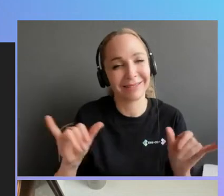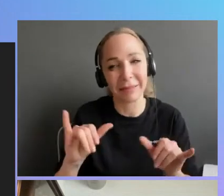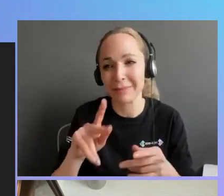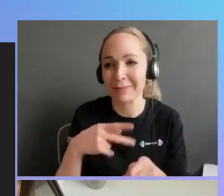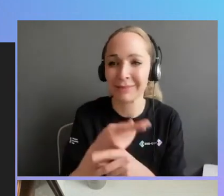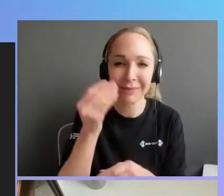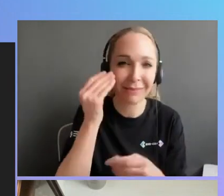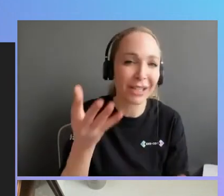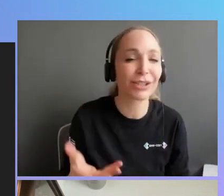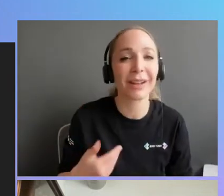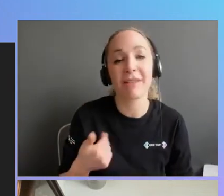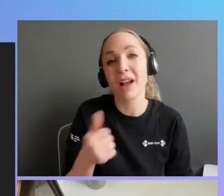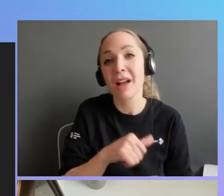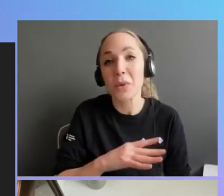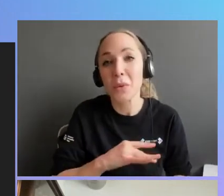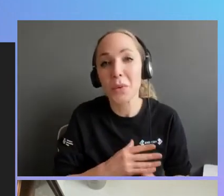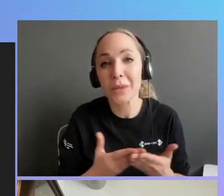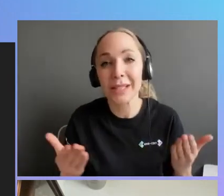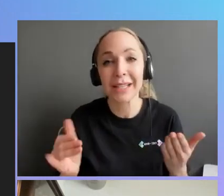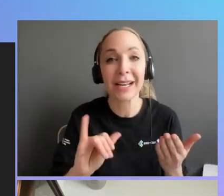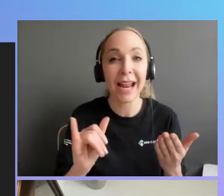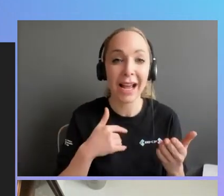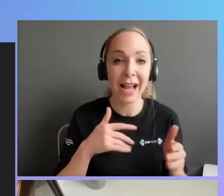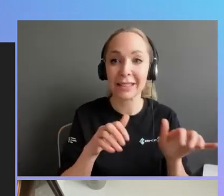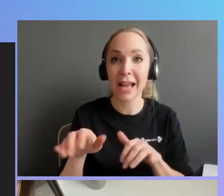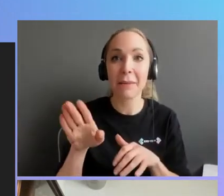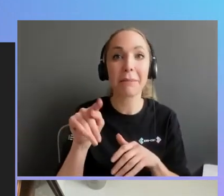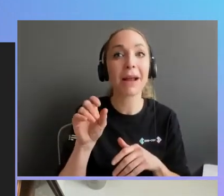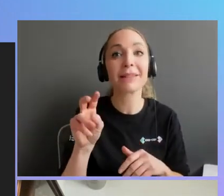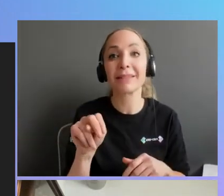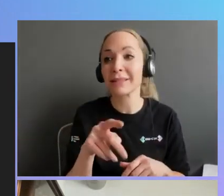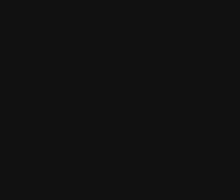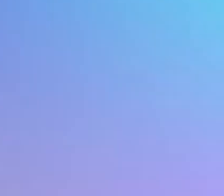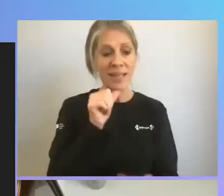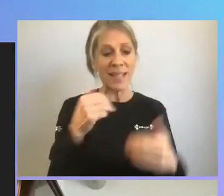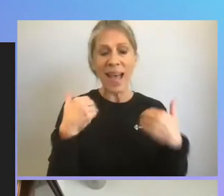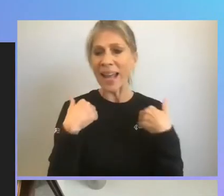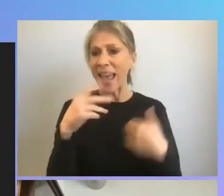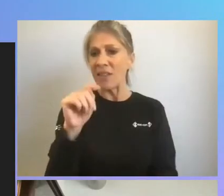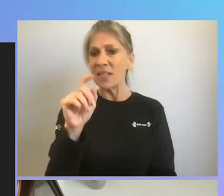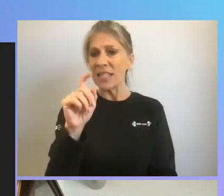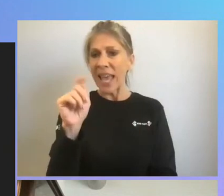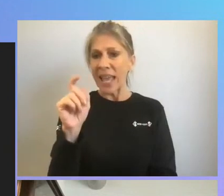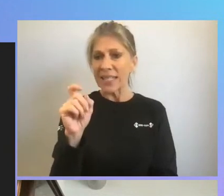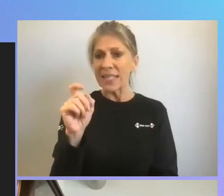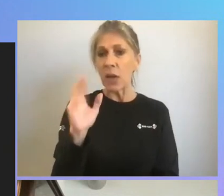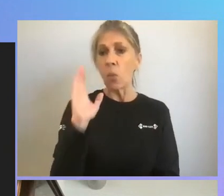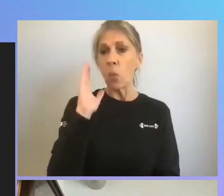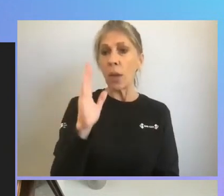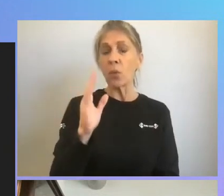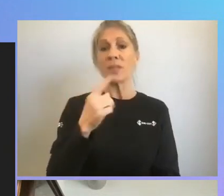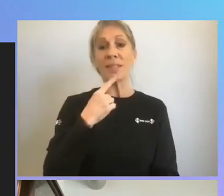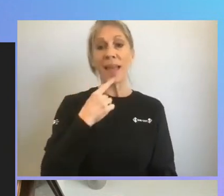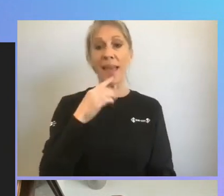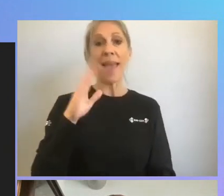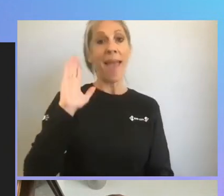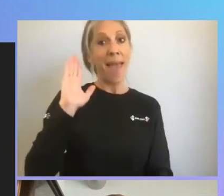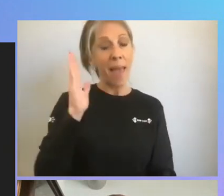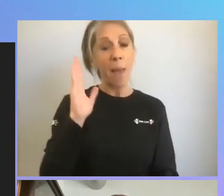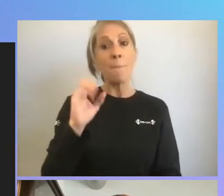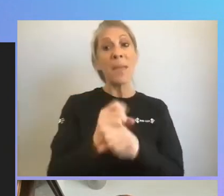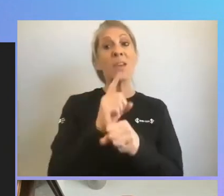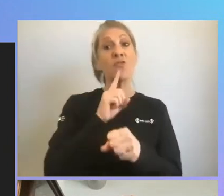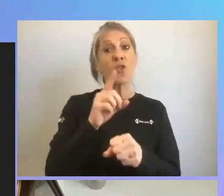do. Like if I type in a button, doesn't have any text yet, it's going to yell at me saying, hey, ensure that your button